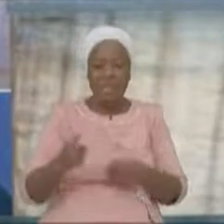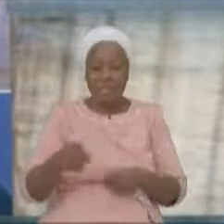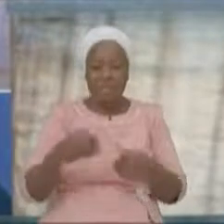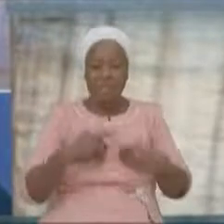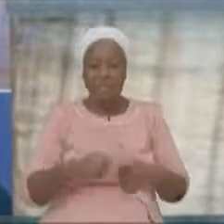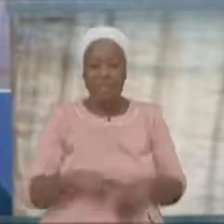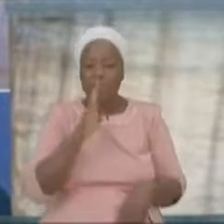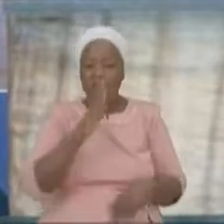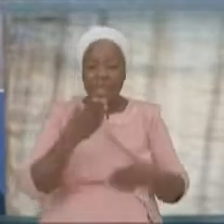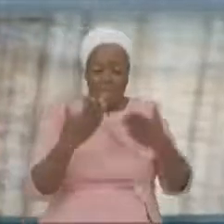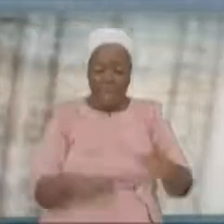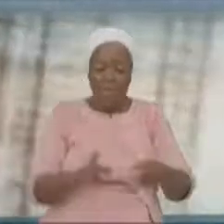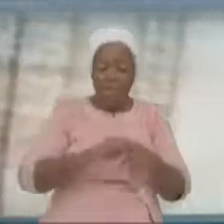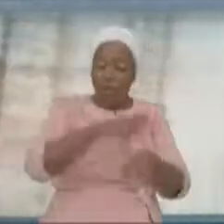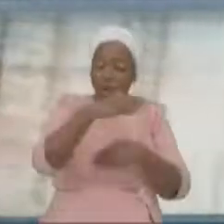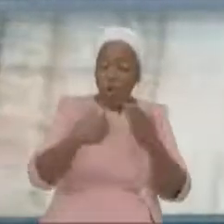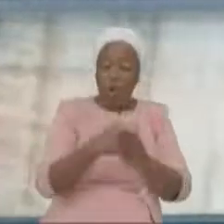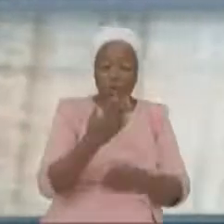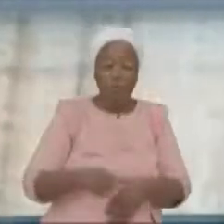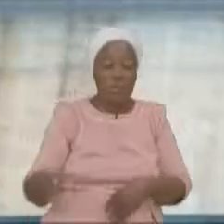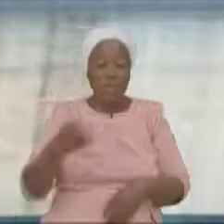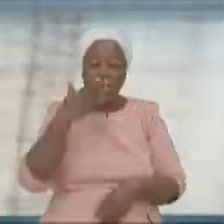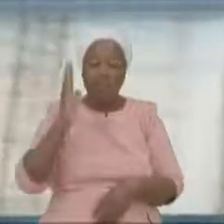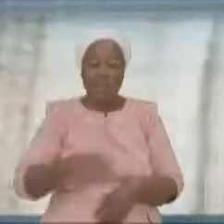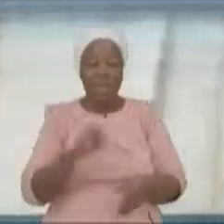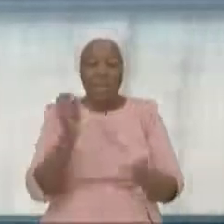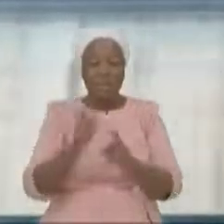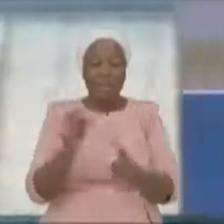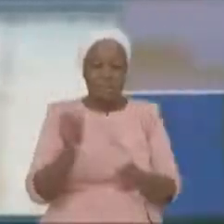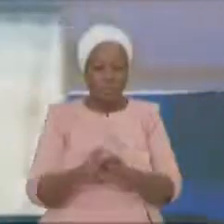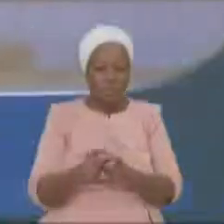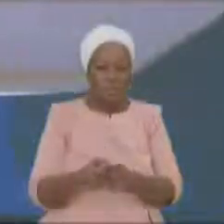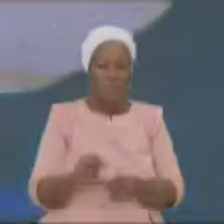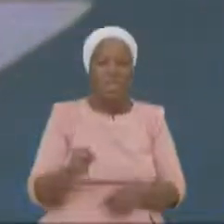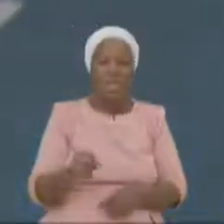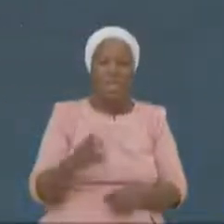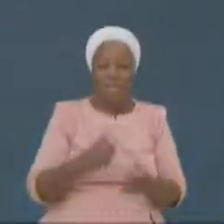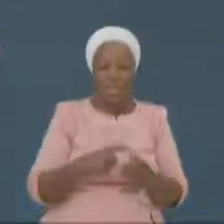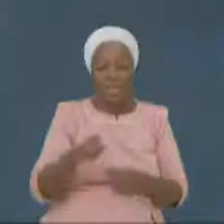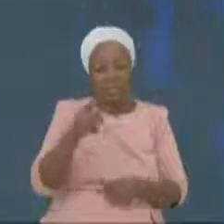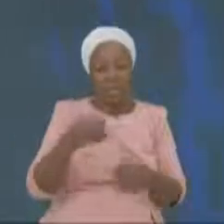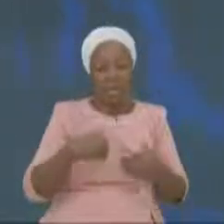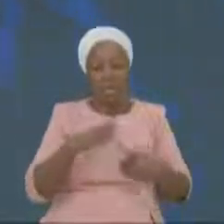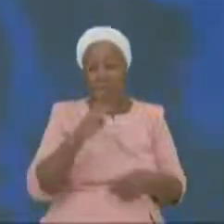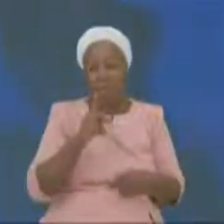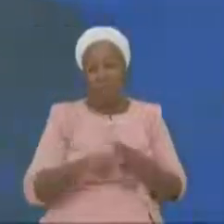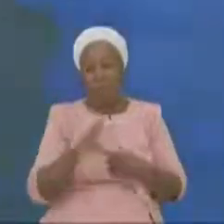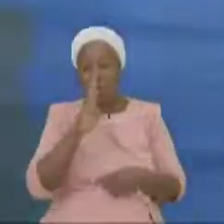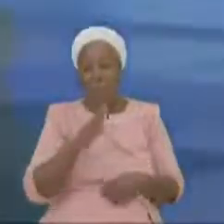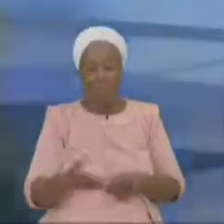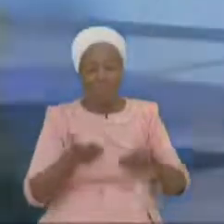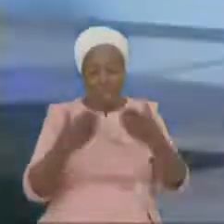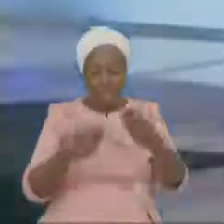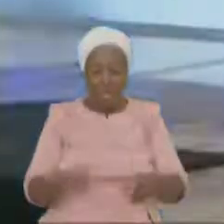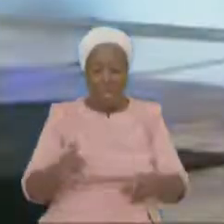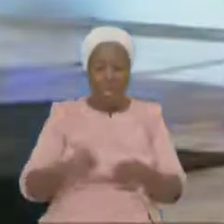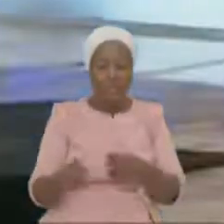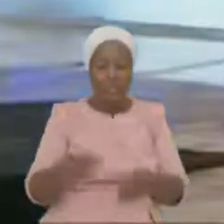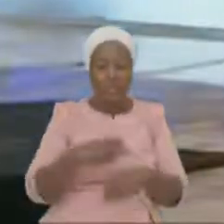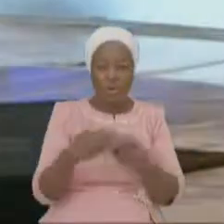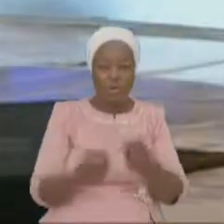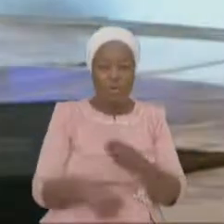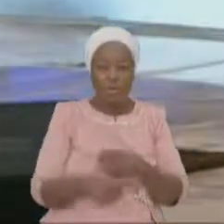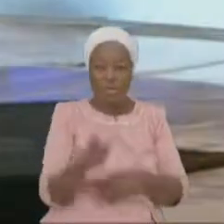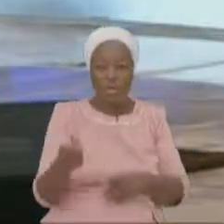their criticism. You have to be dead to their persecution and the